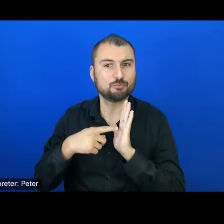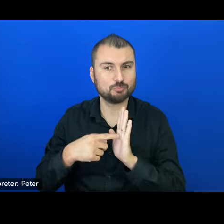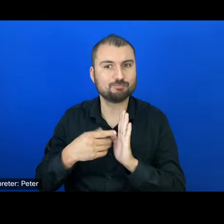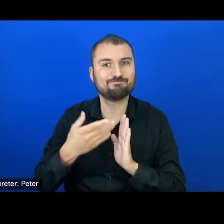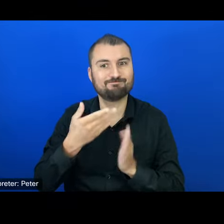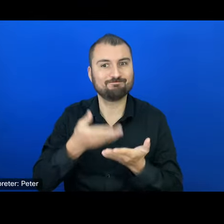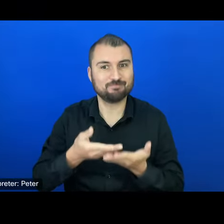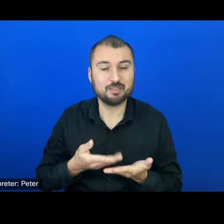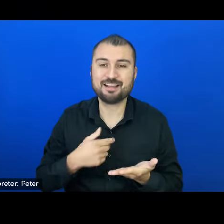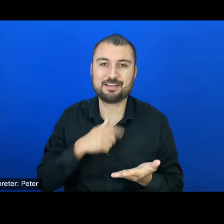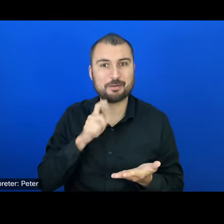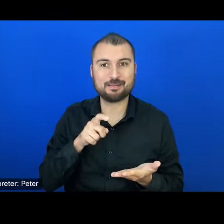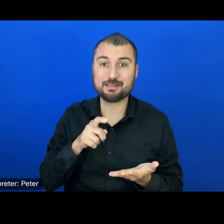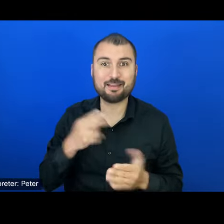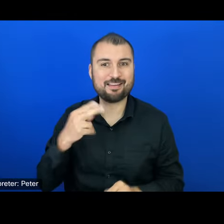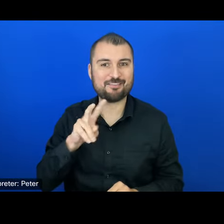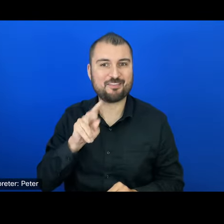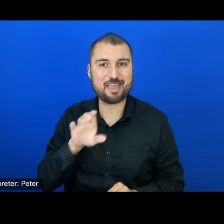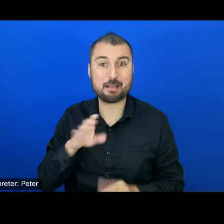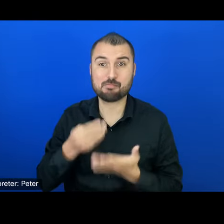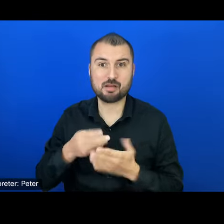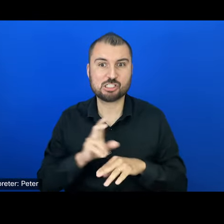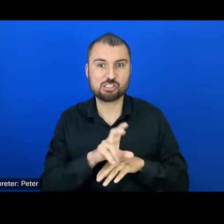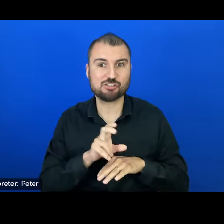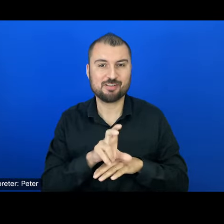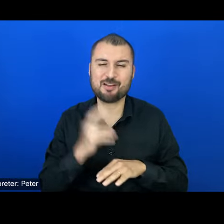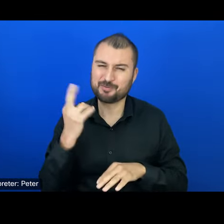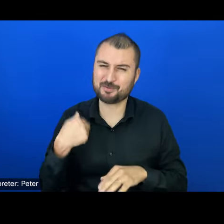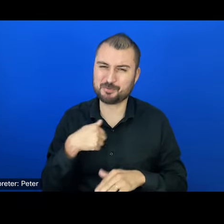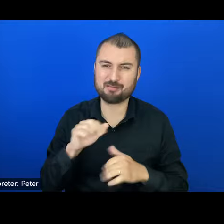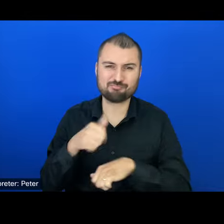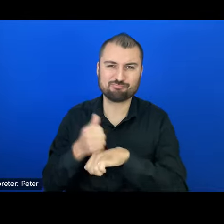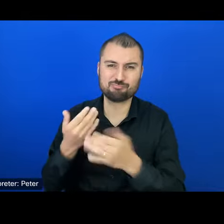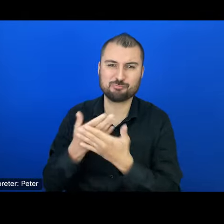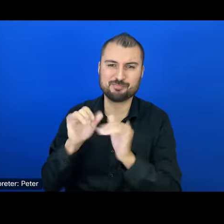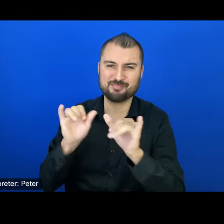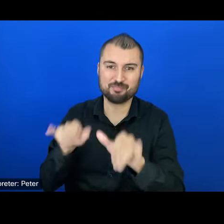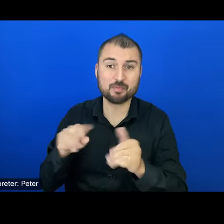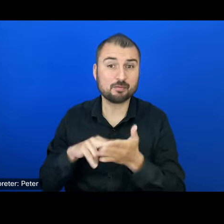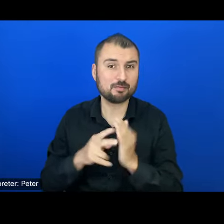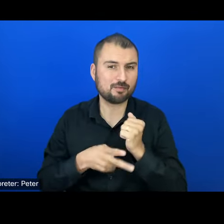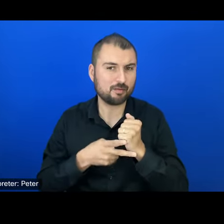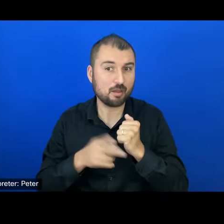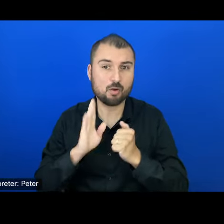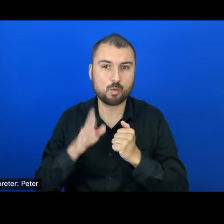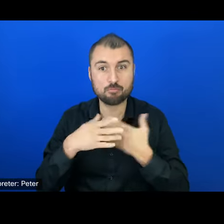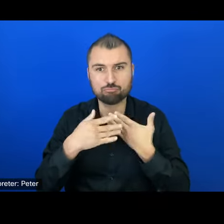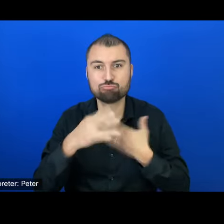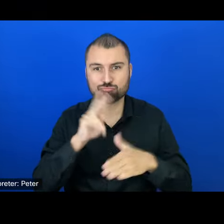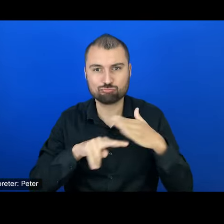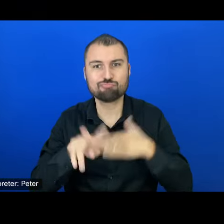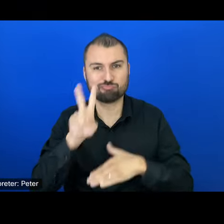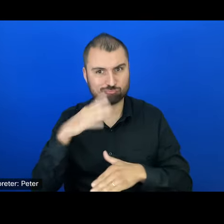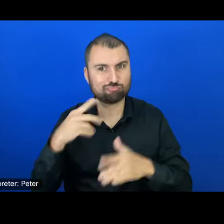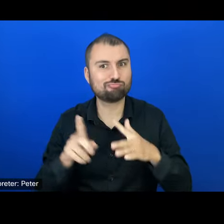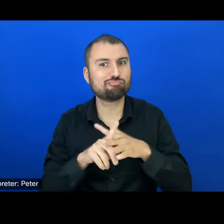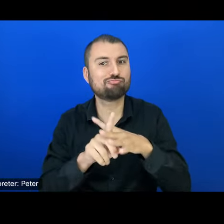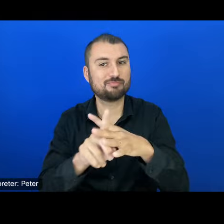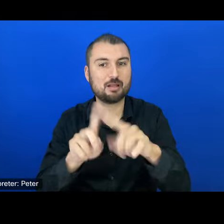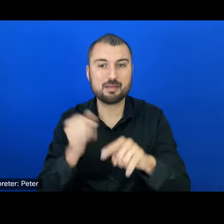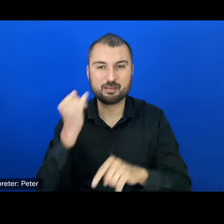don't need to put so much money in HVAC. We have new systems. And so the savings will start to be in the out years. So if you look at the